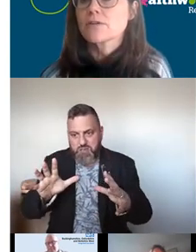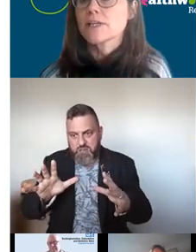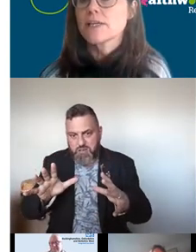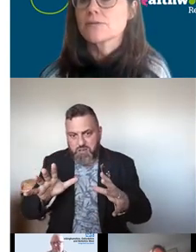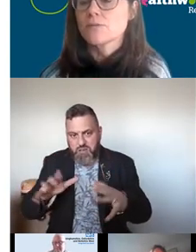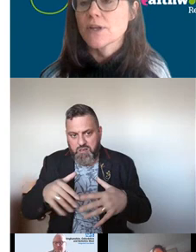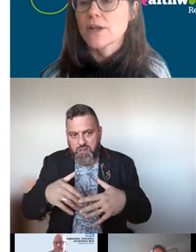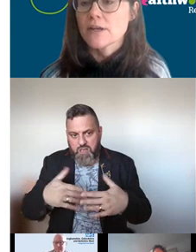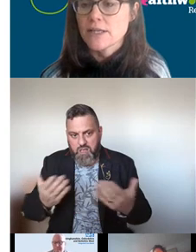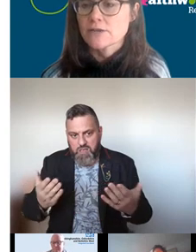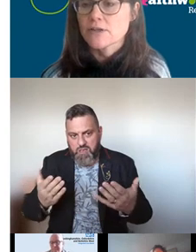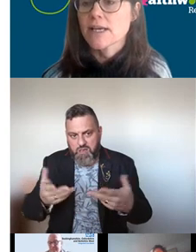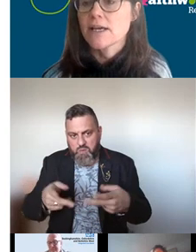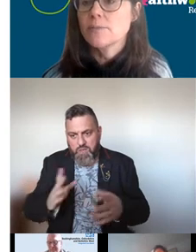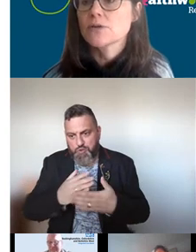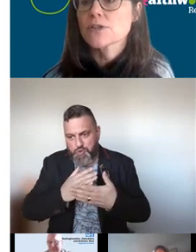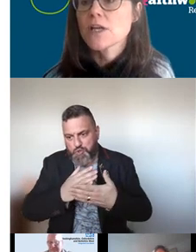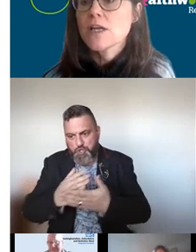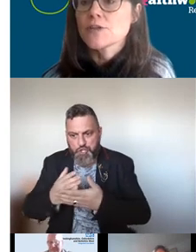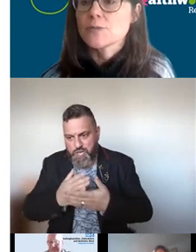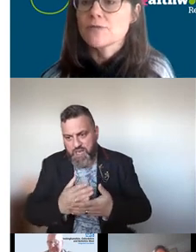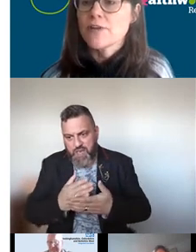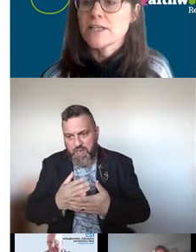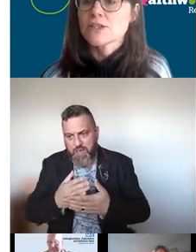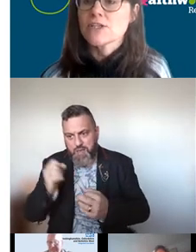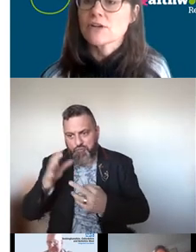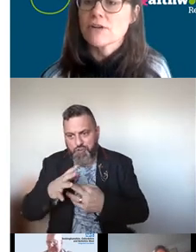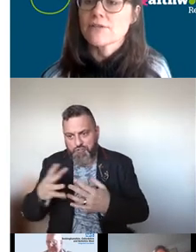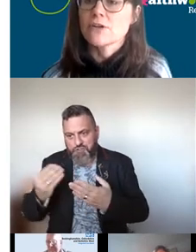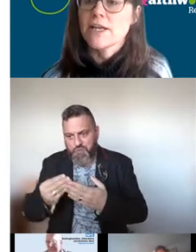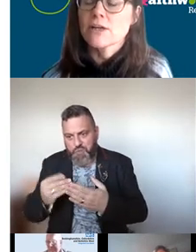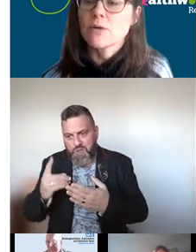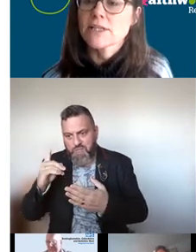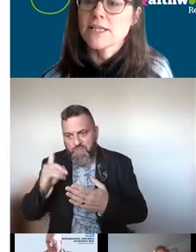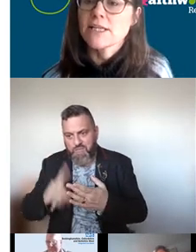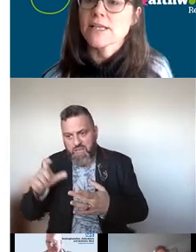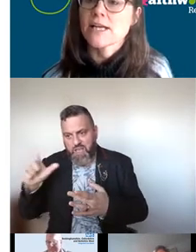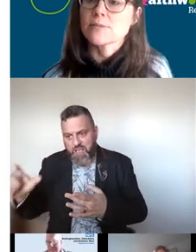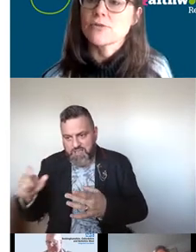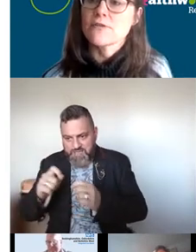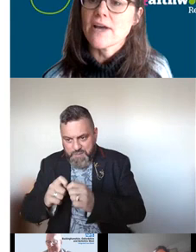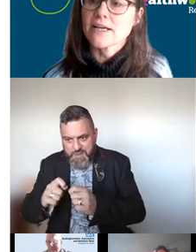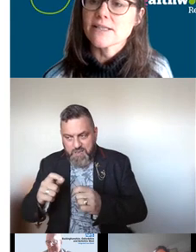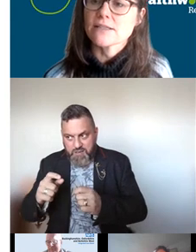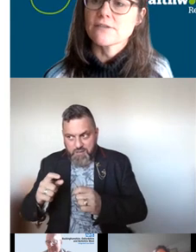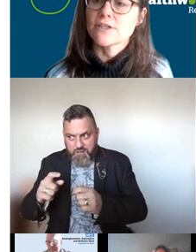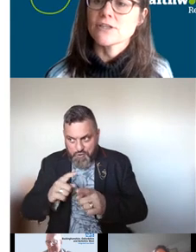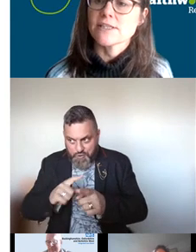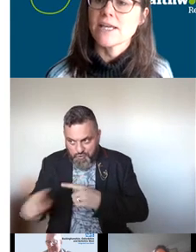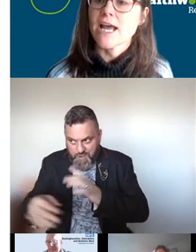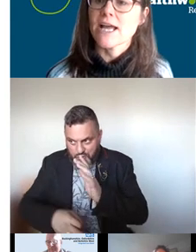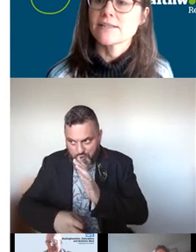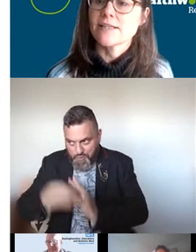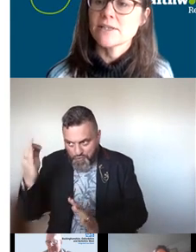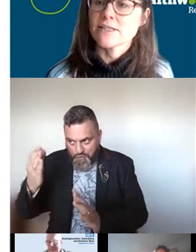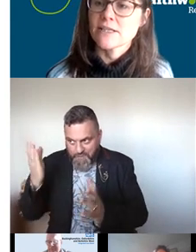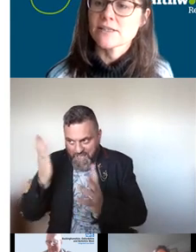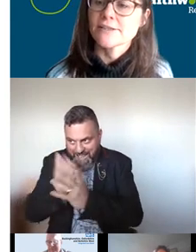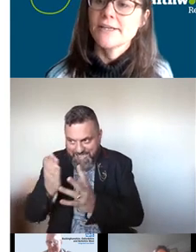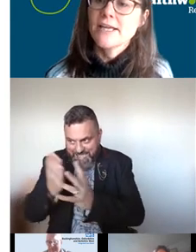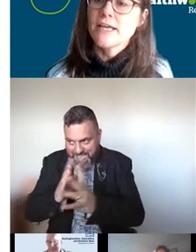share priorities with other integrated care boards to prevent geographical inequalities and to improve access, efficiency